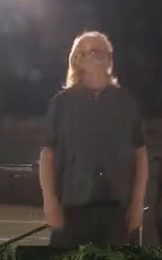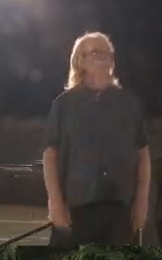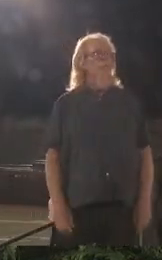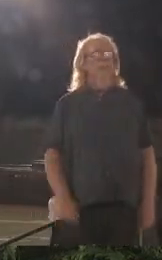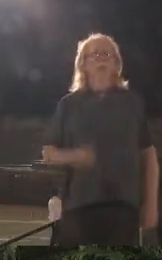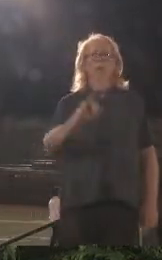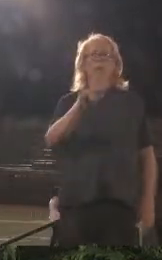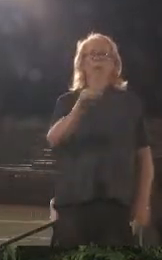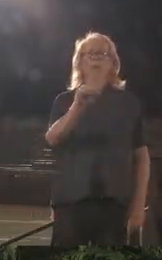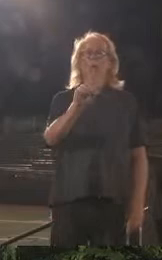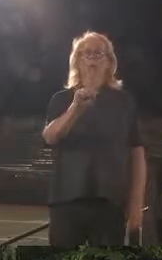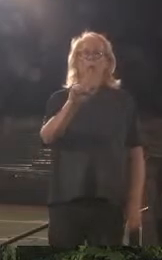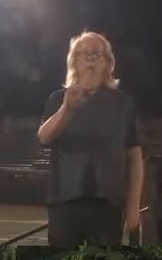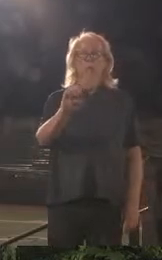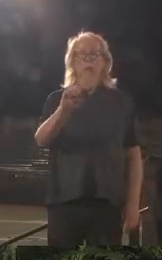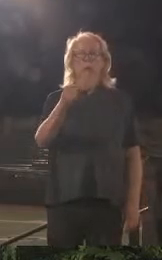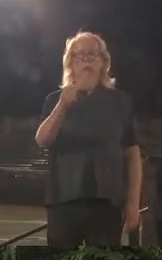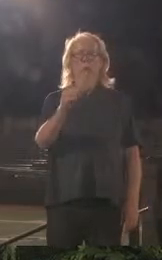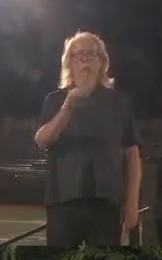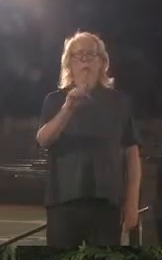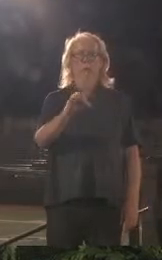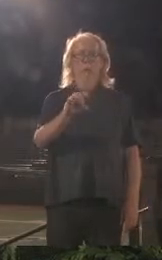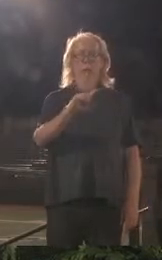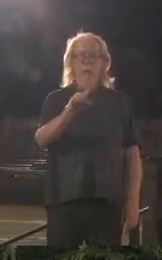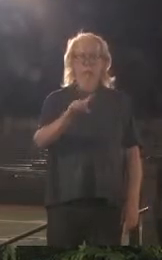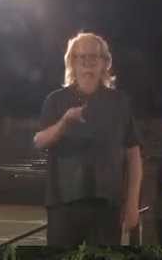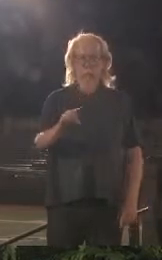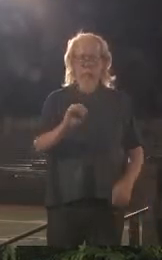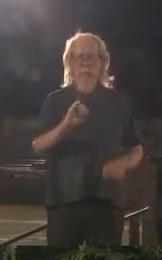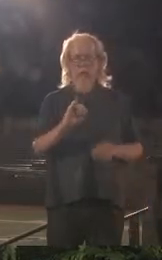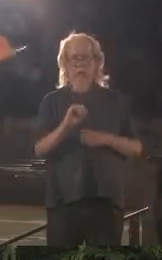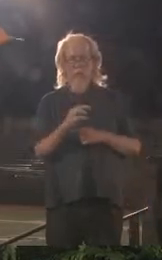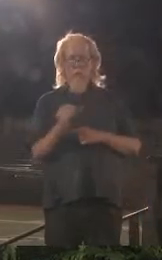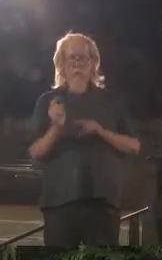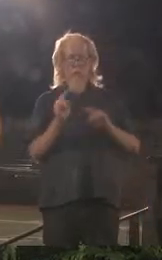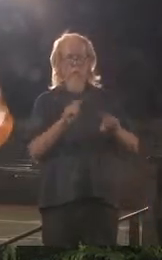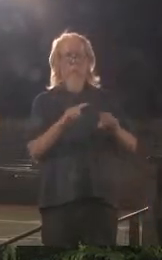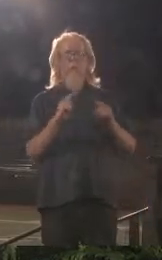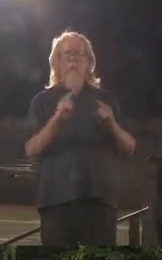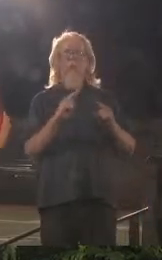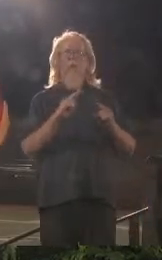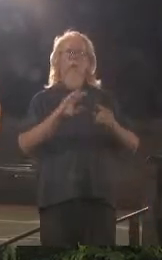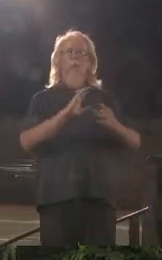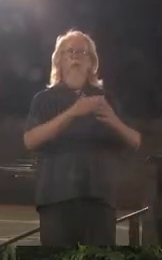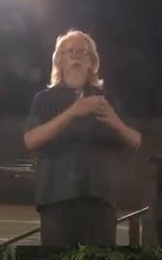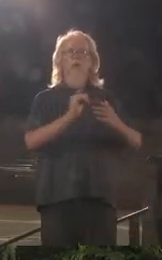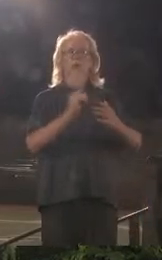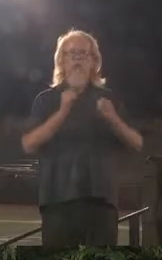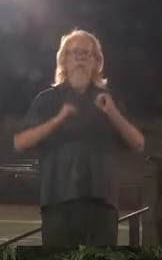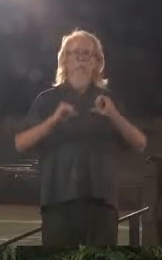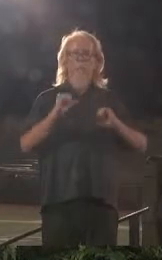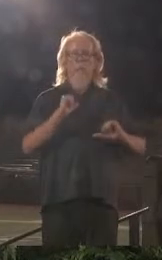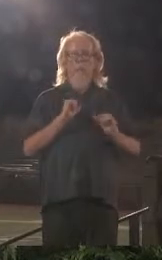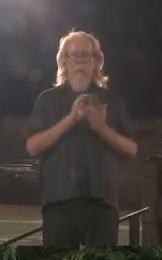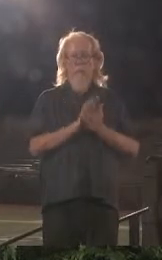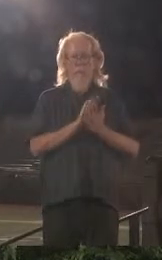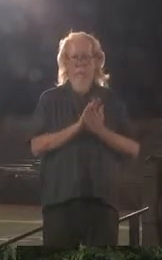Jose Angel Gonzalez Jr. will be attending American Musical and Dramatic Academy.